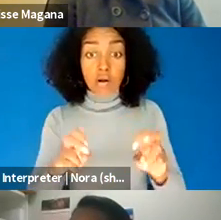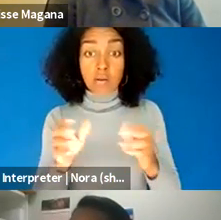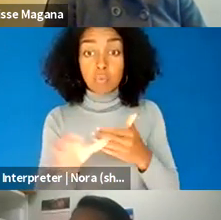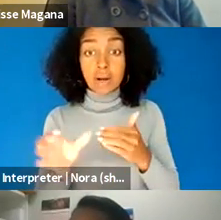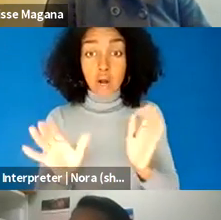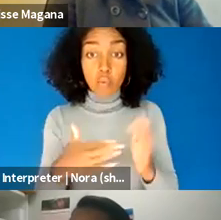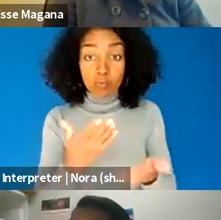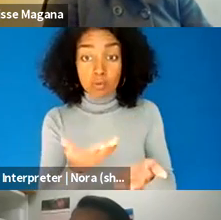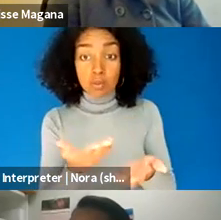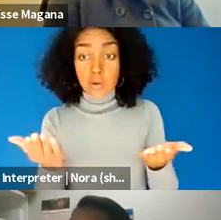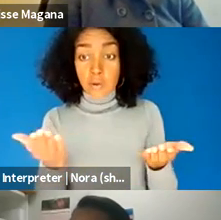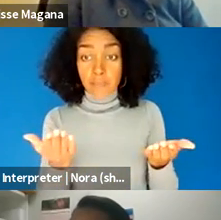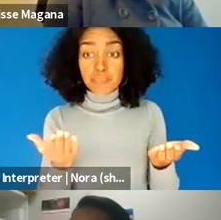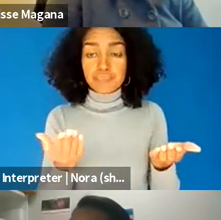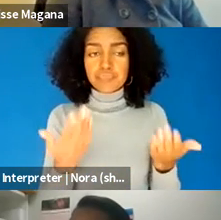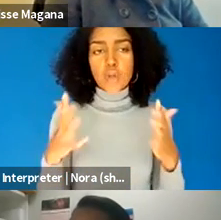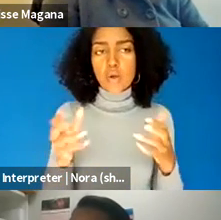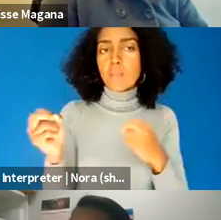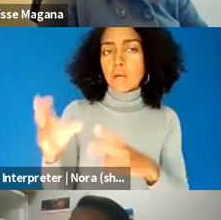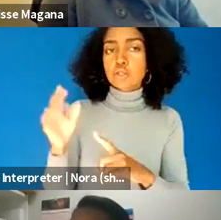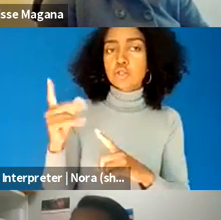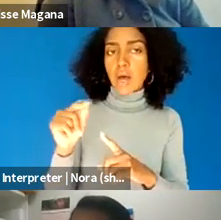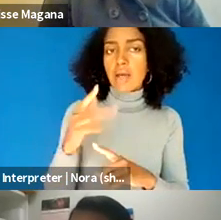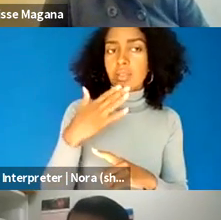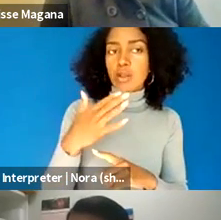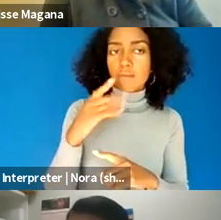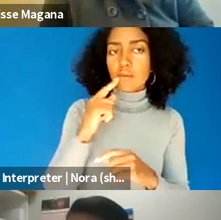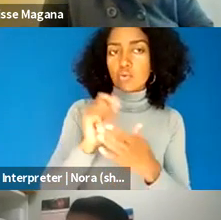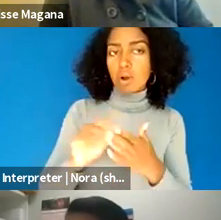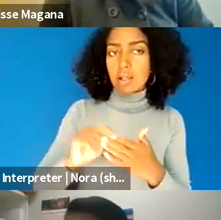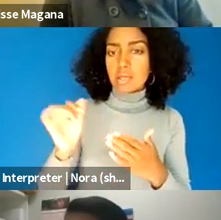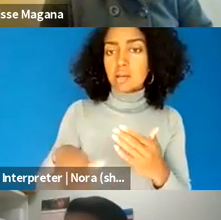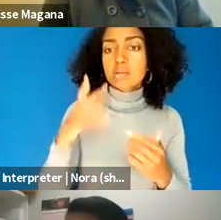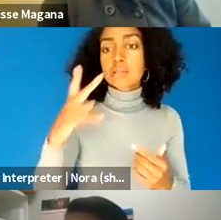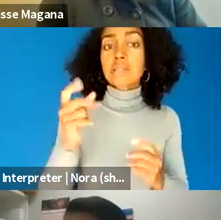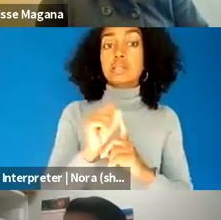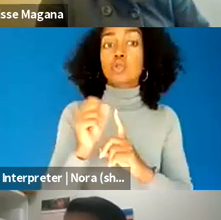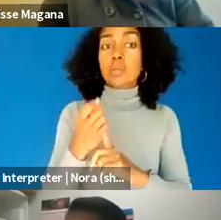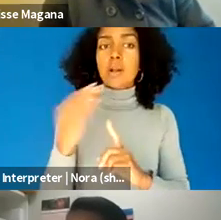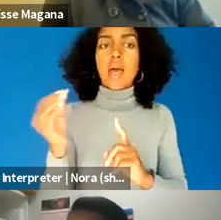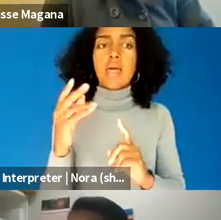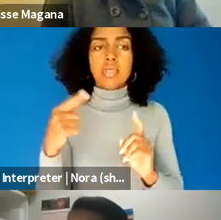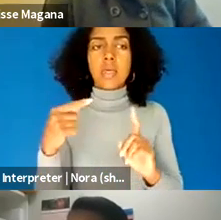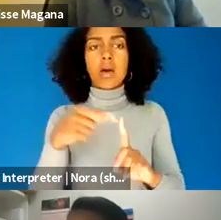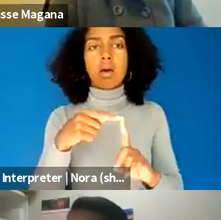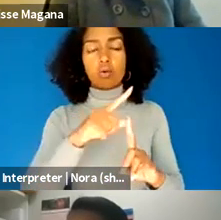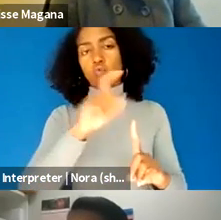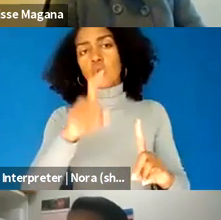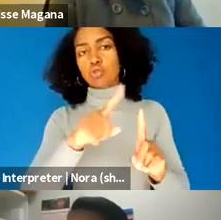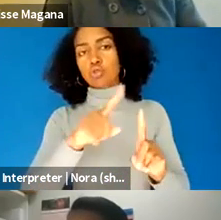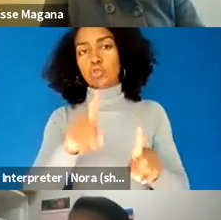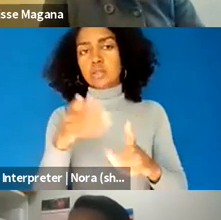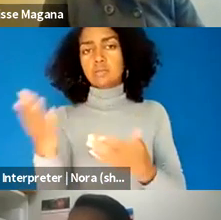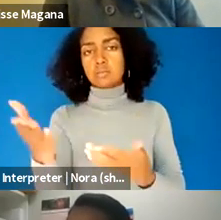And it's in the chat box. Thank you for writing that. So you will see the scenario and prompt in the chat box.